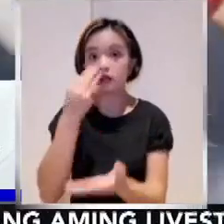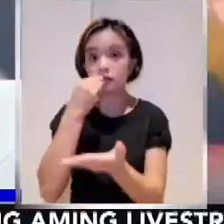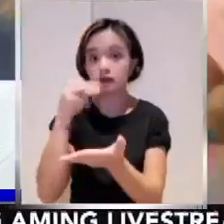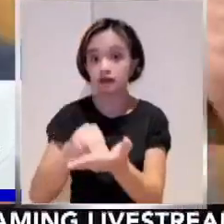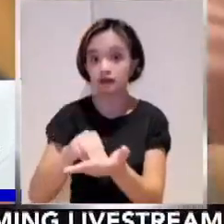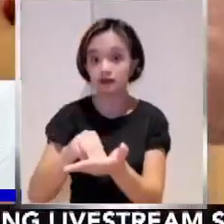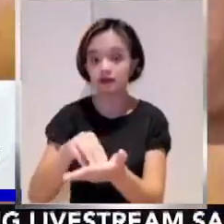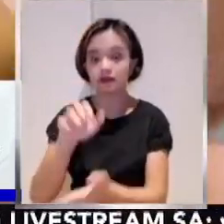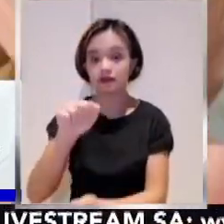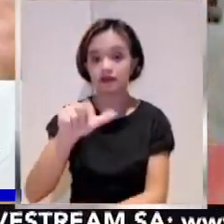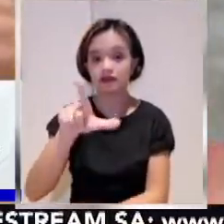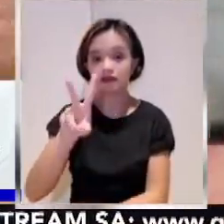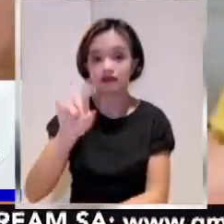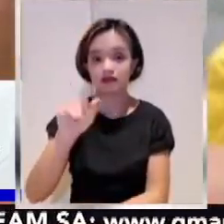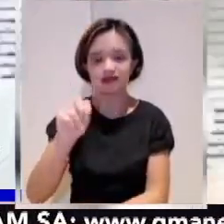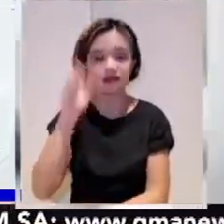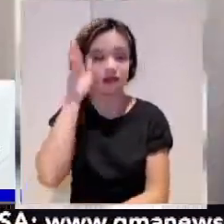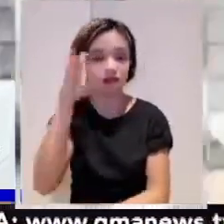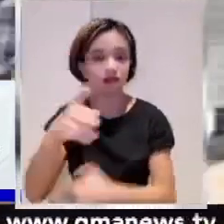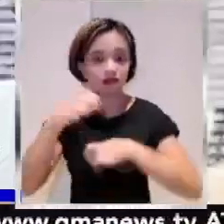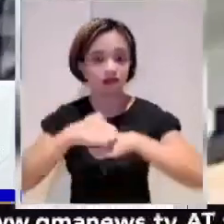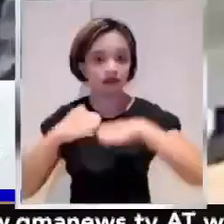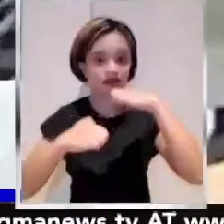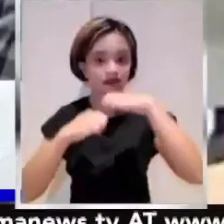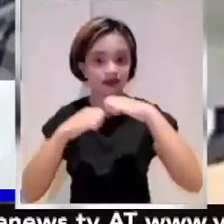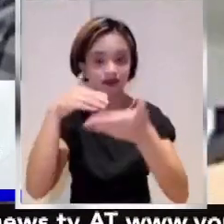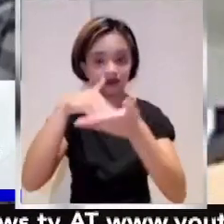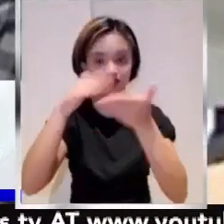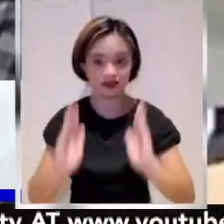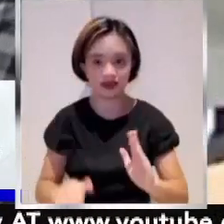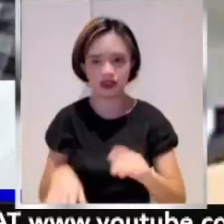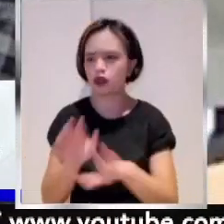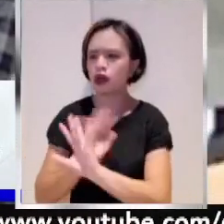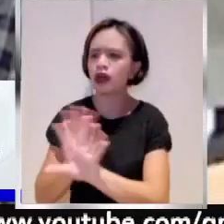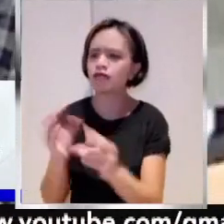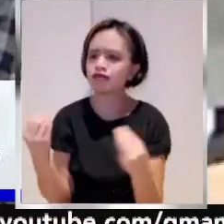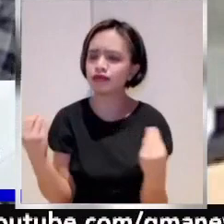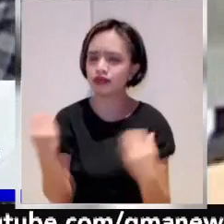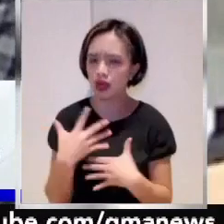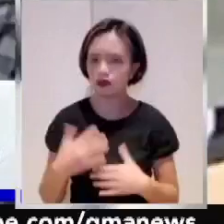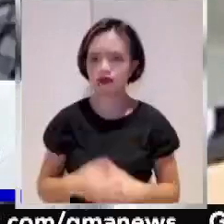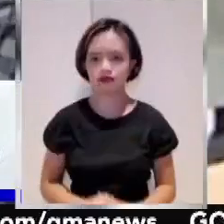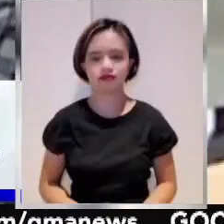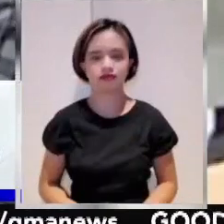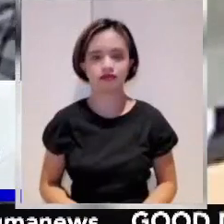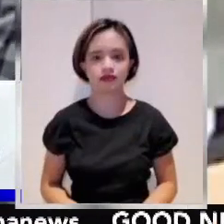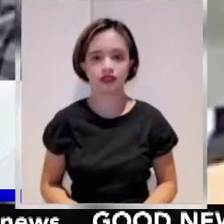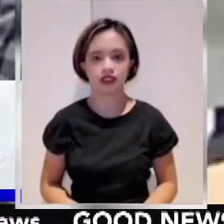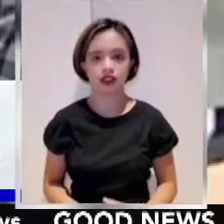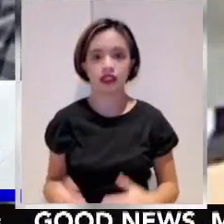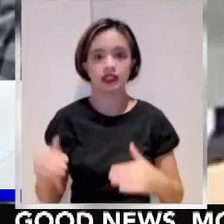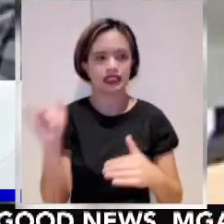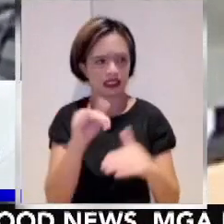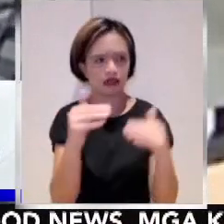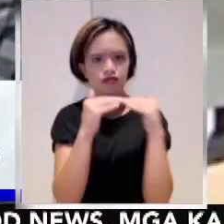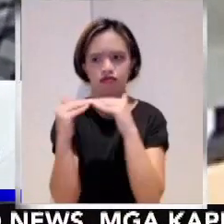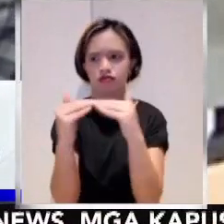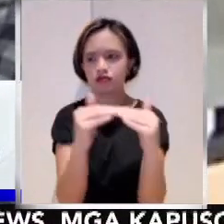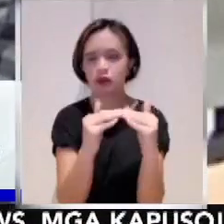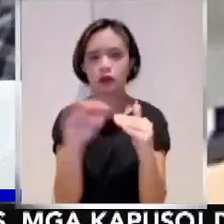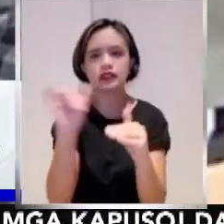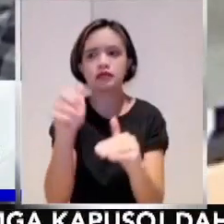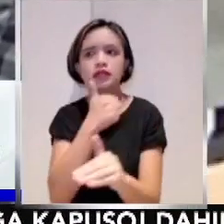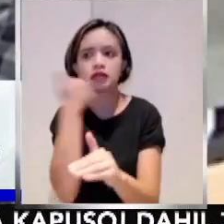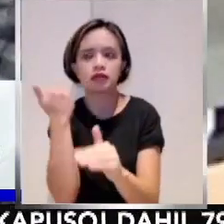future engineering students. Huwag pong matakot. We are as equal as capable of other engineering